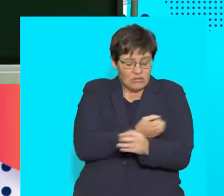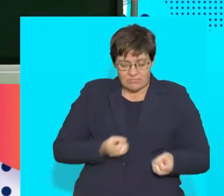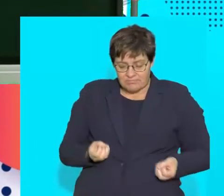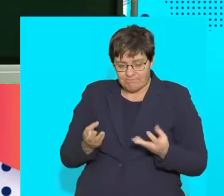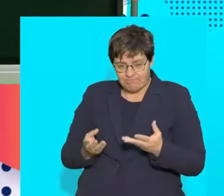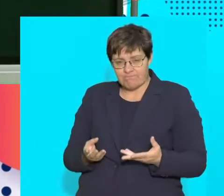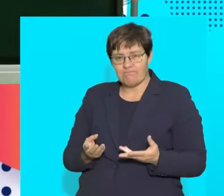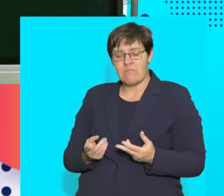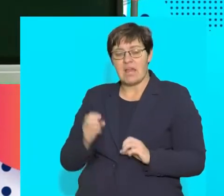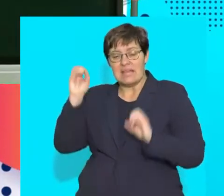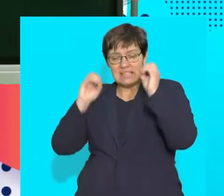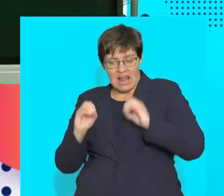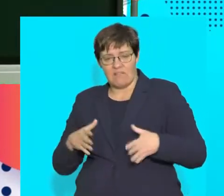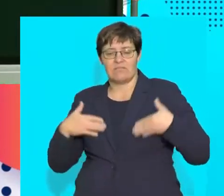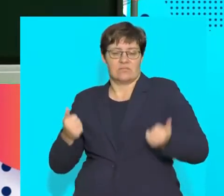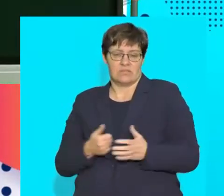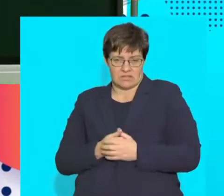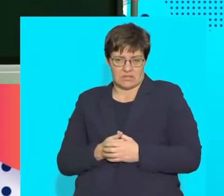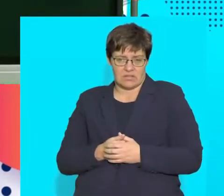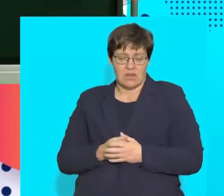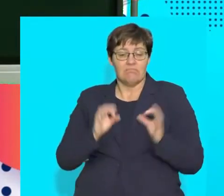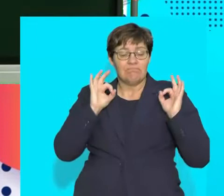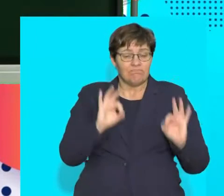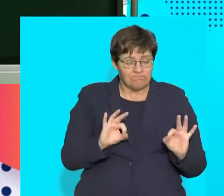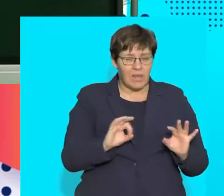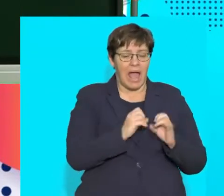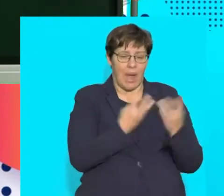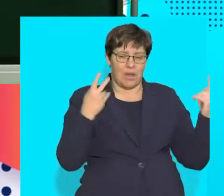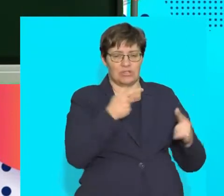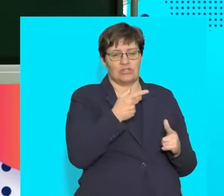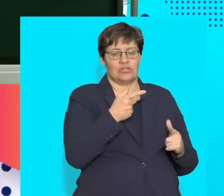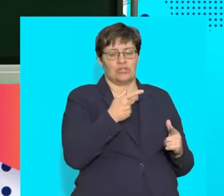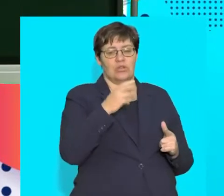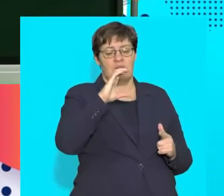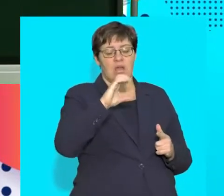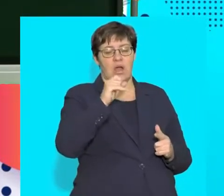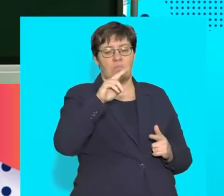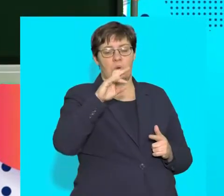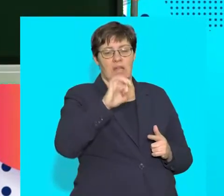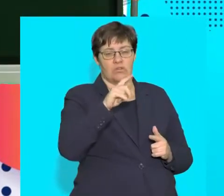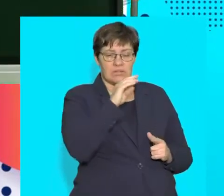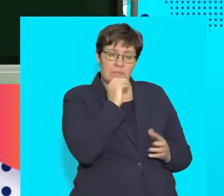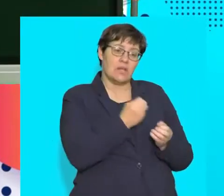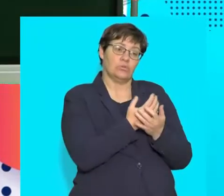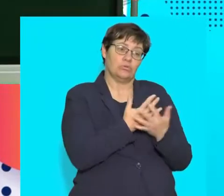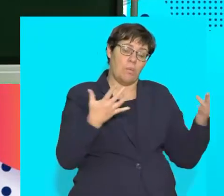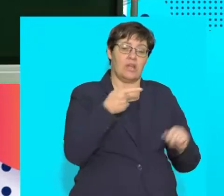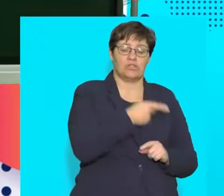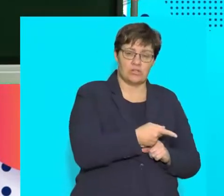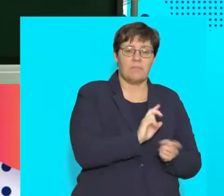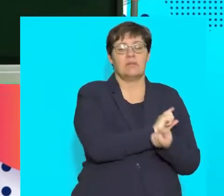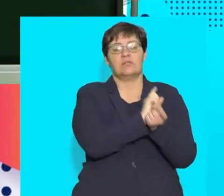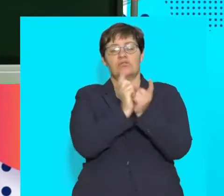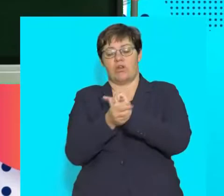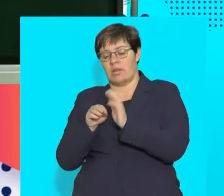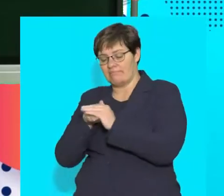cellular respiration. We need the right amount of carbohydrates so that we're not having excess of these that are then